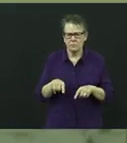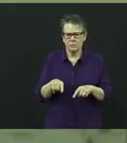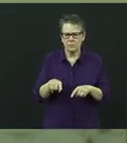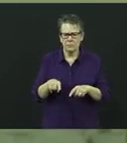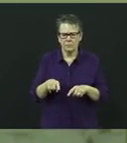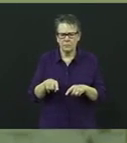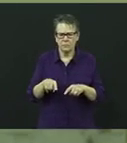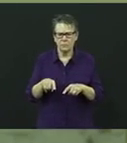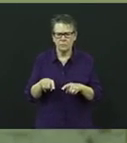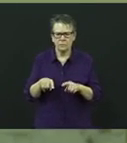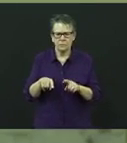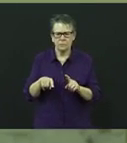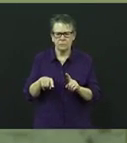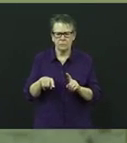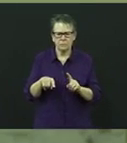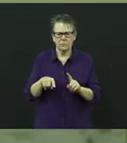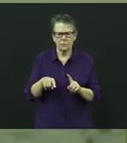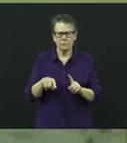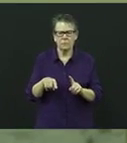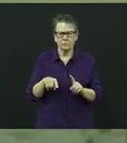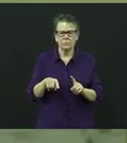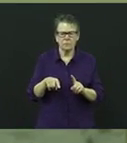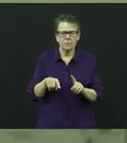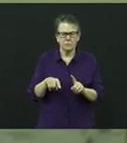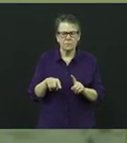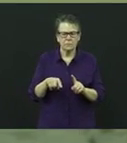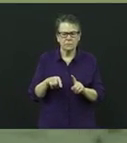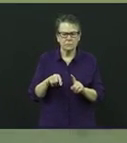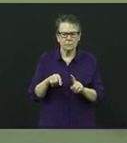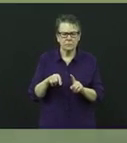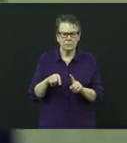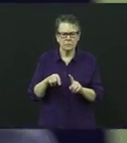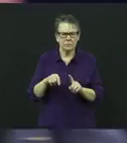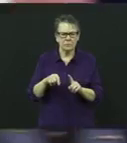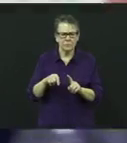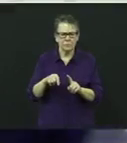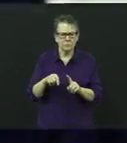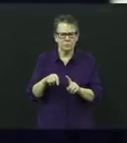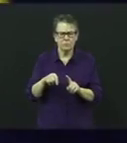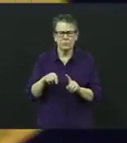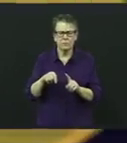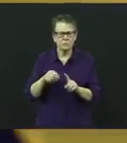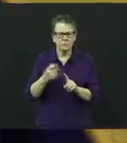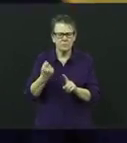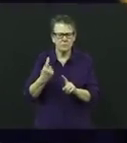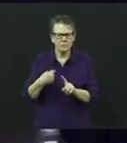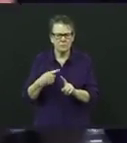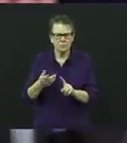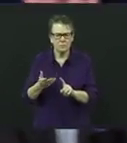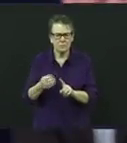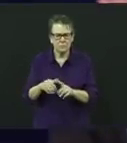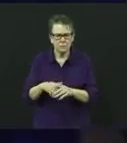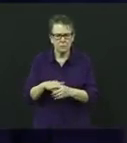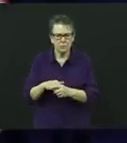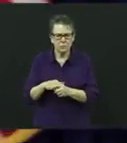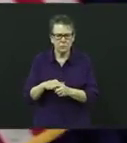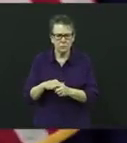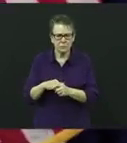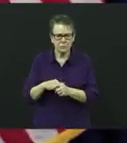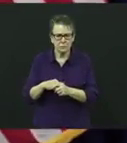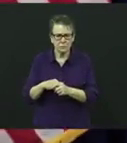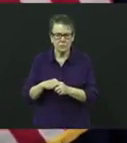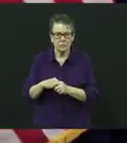see with the response that we've already taken. Remind everybody, thank you, Doctor. I remind everyone that we went to the most